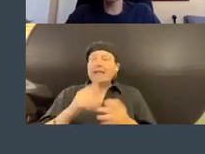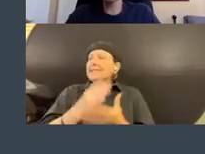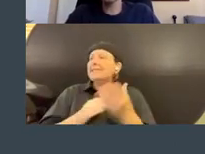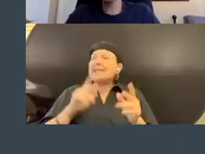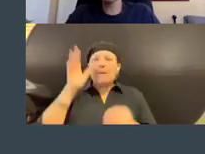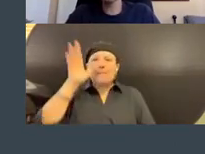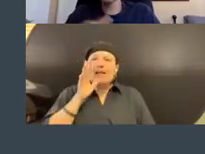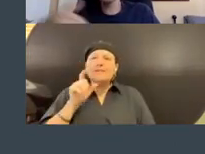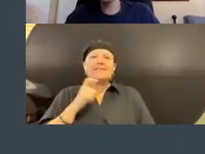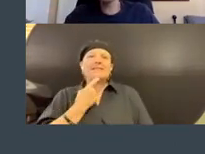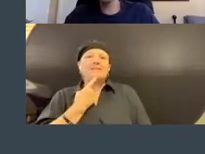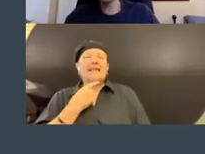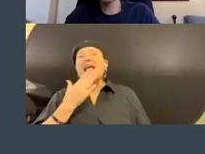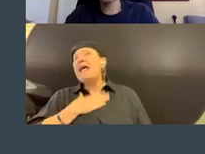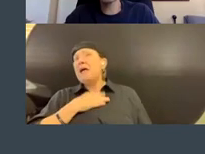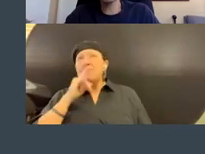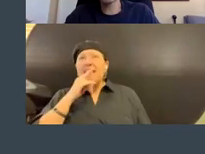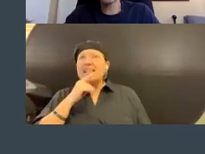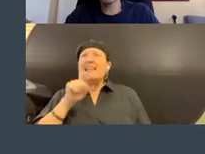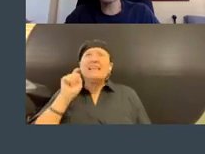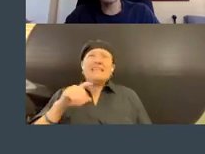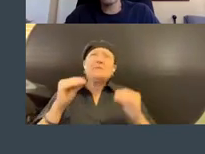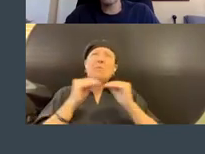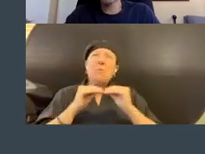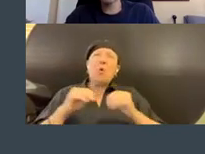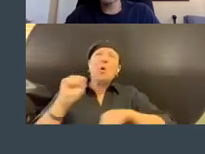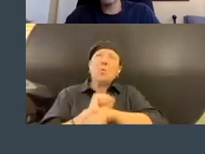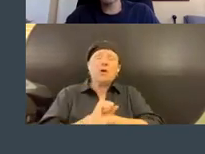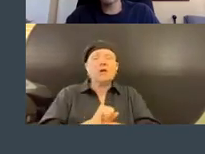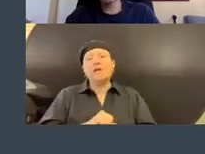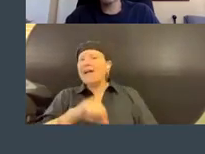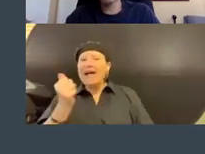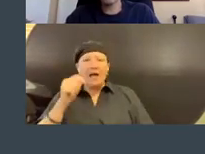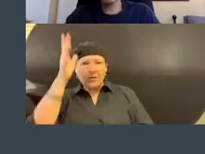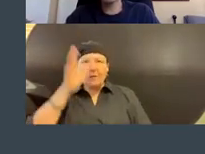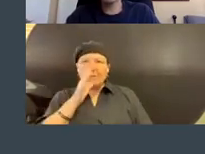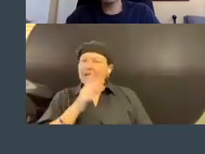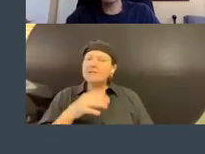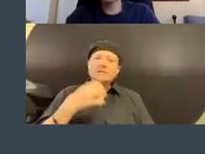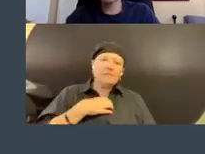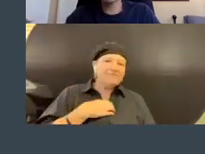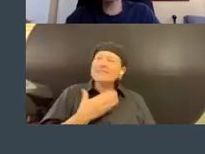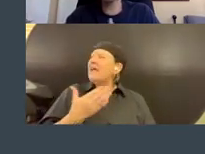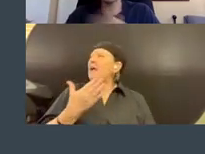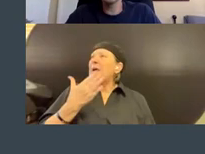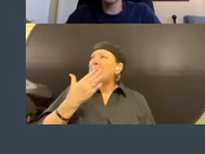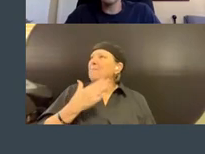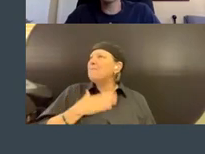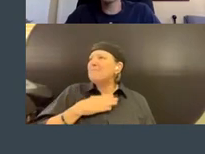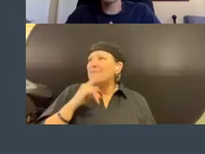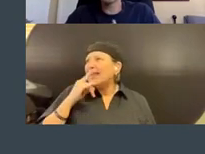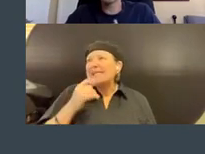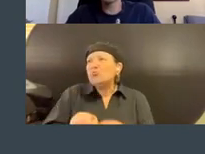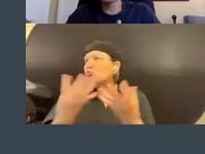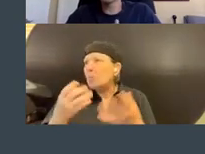And then some parents said, look, my kid doesn't need to be sitting in front of the computer that long. I would prefer that he have less work and then just be able to show mastery. And